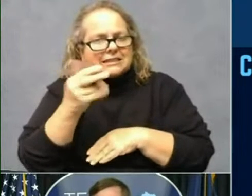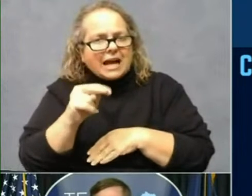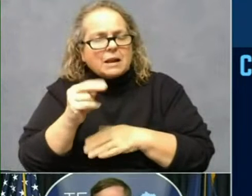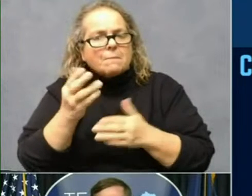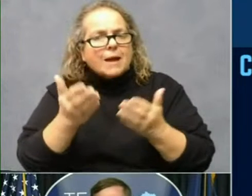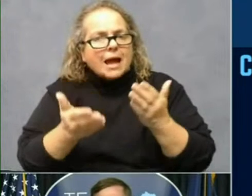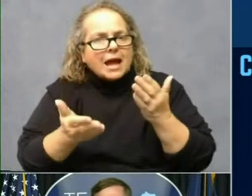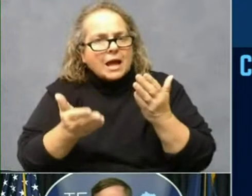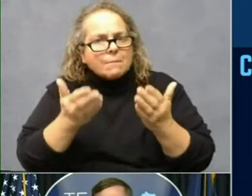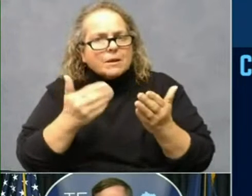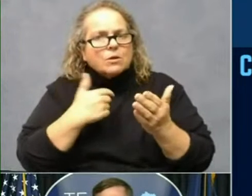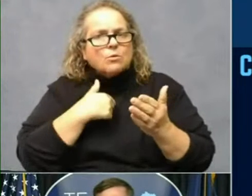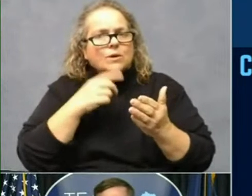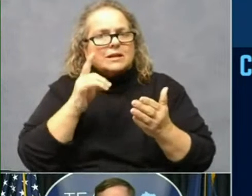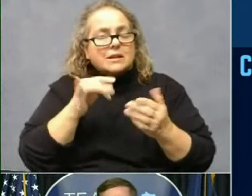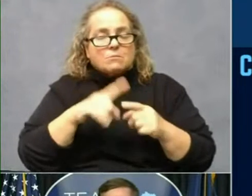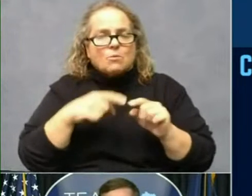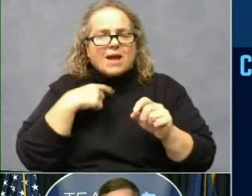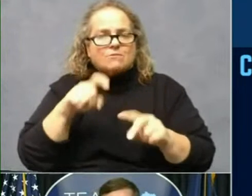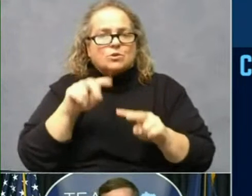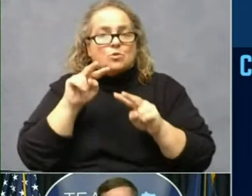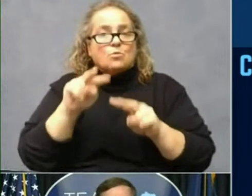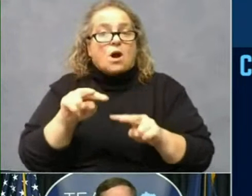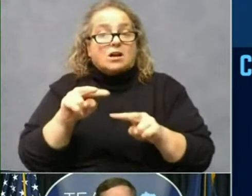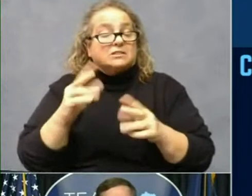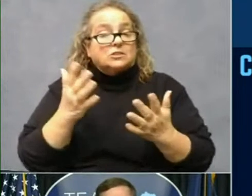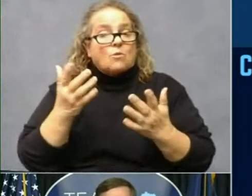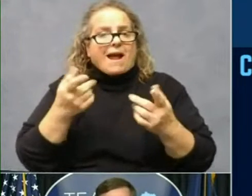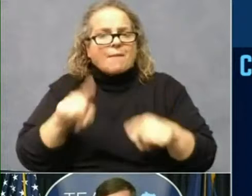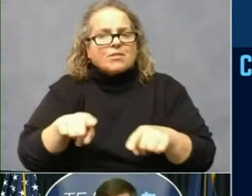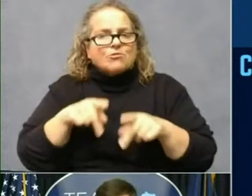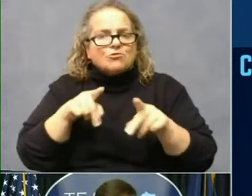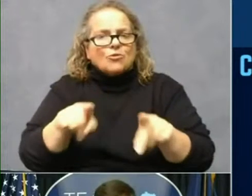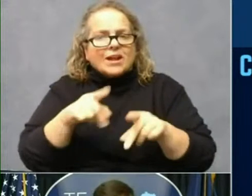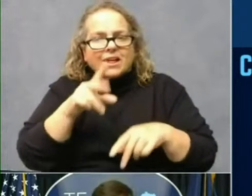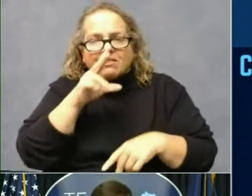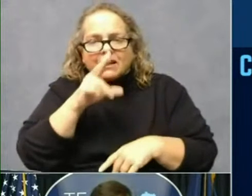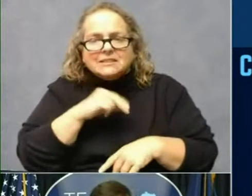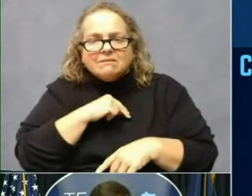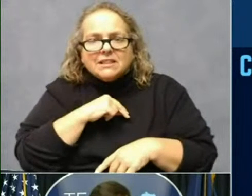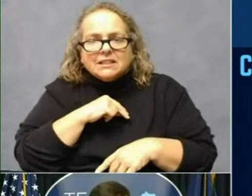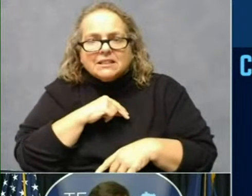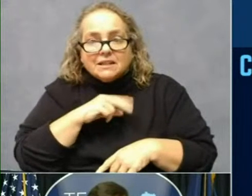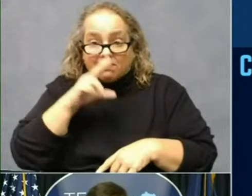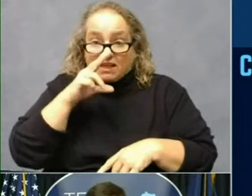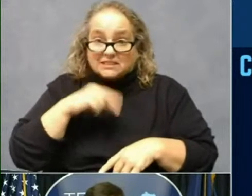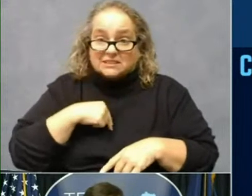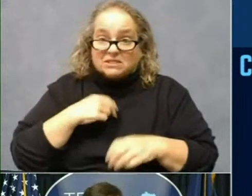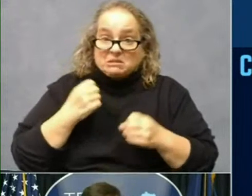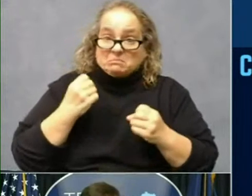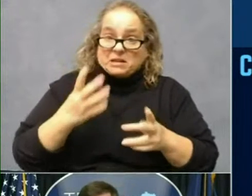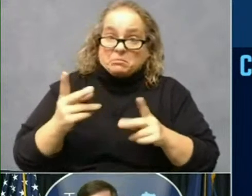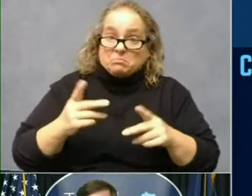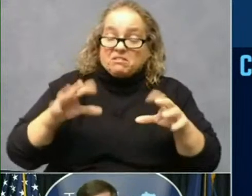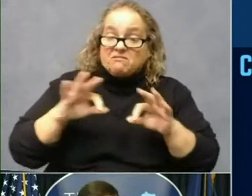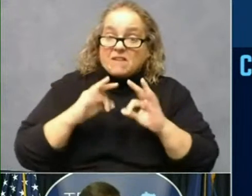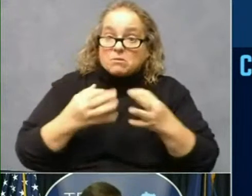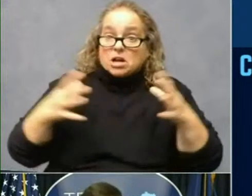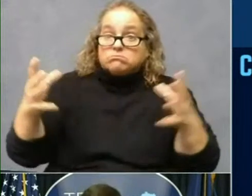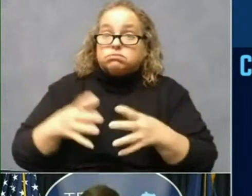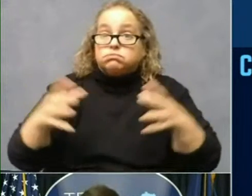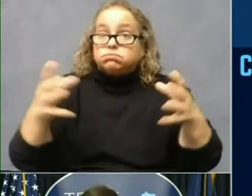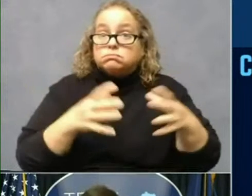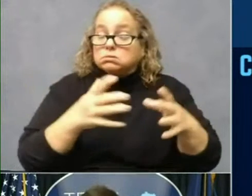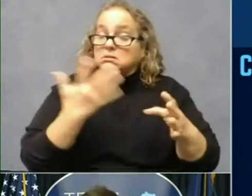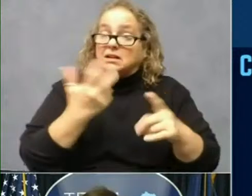got together in big groups in Thanksgiving and how much of an impact that may have that we haven't seen yet. We look at our